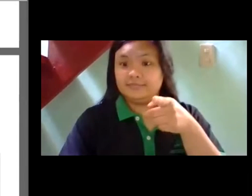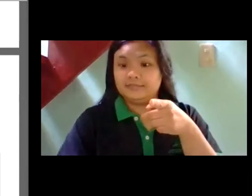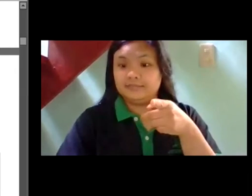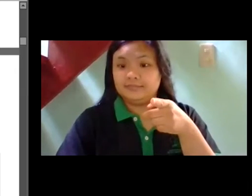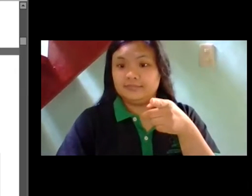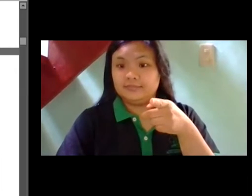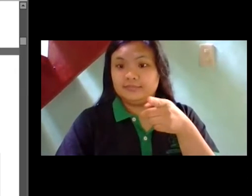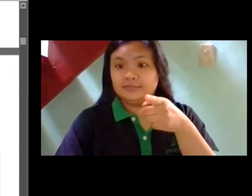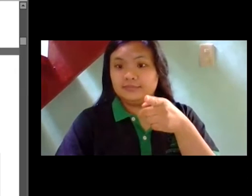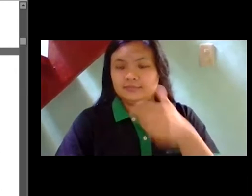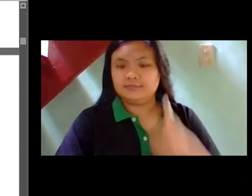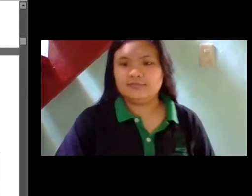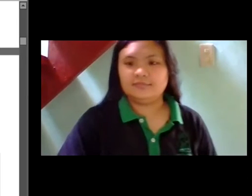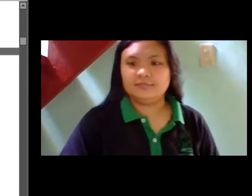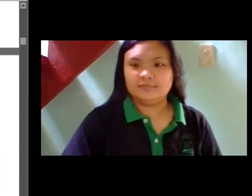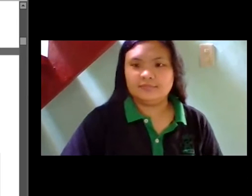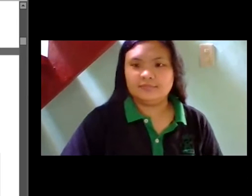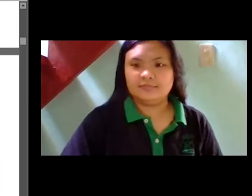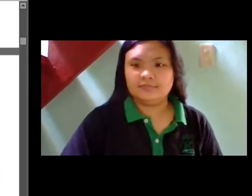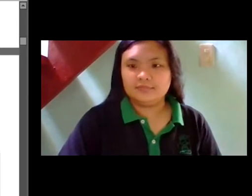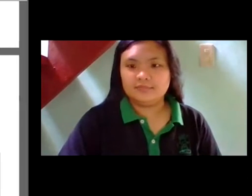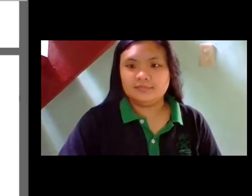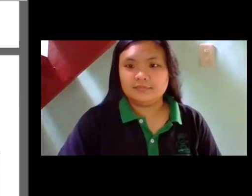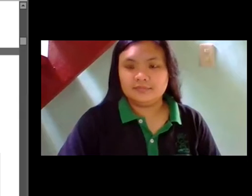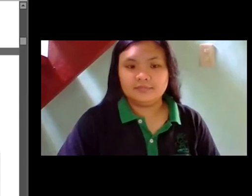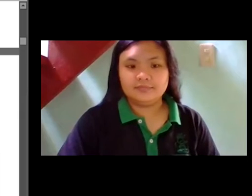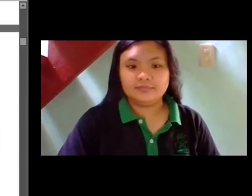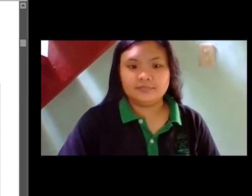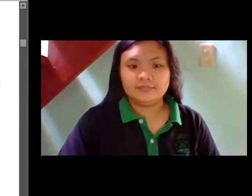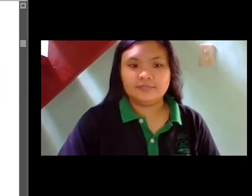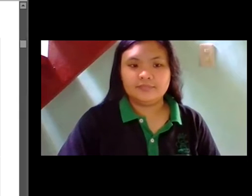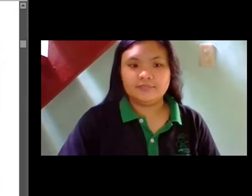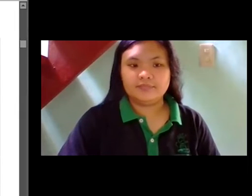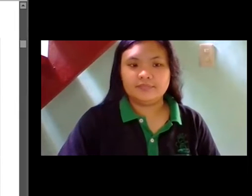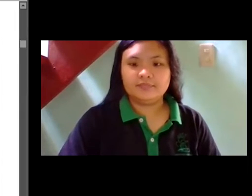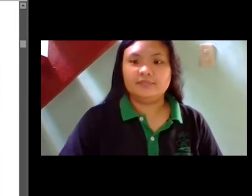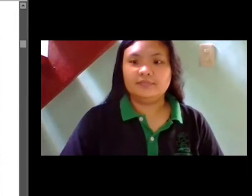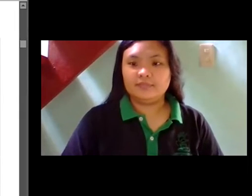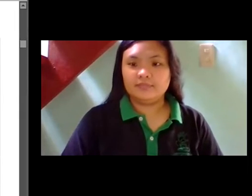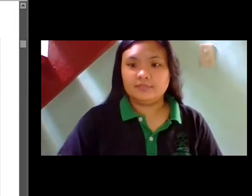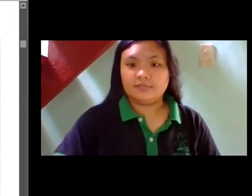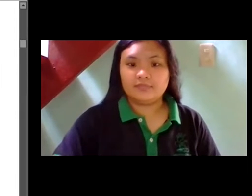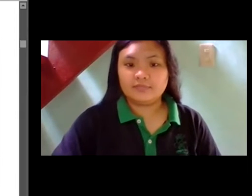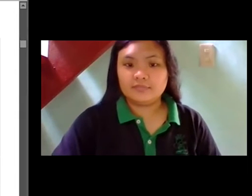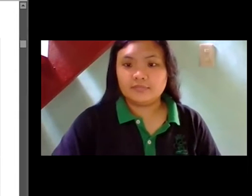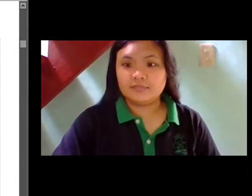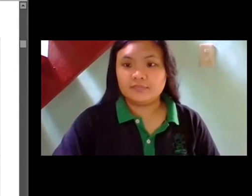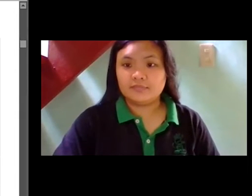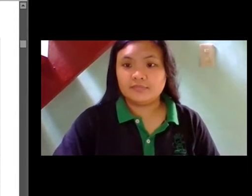Yes. Okay. Yes. Can we go down then? The first one?